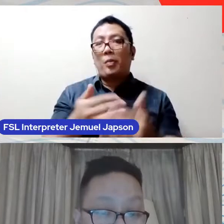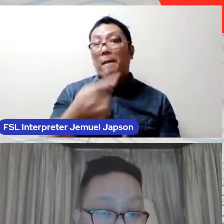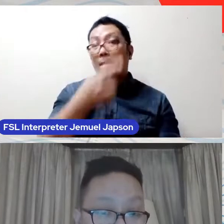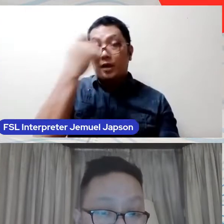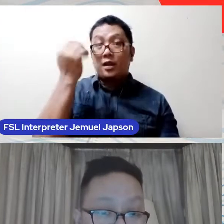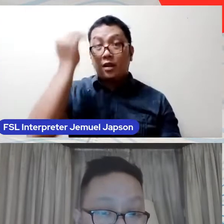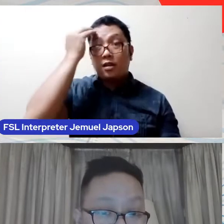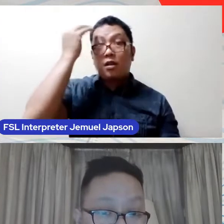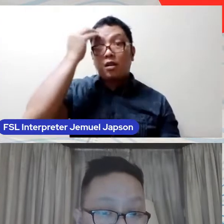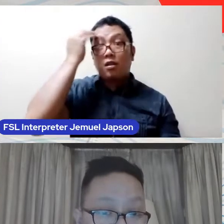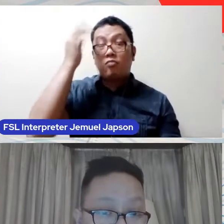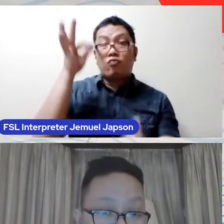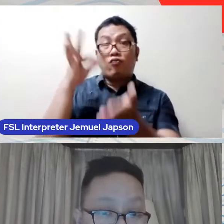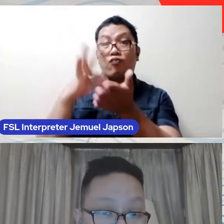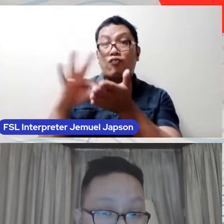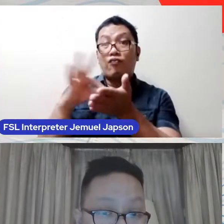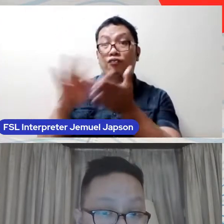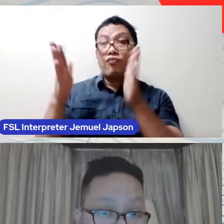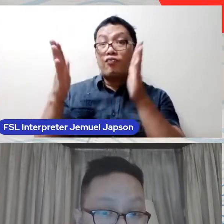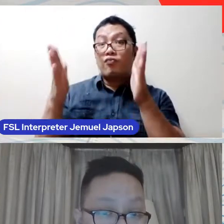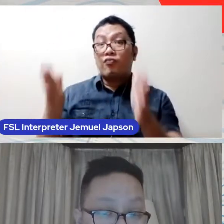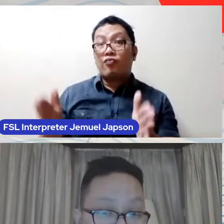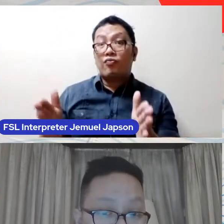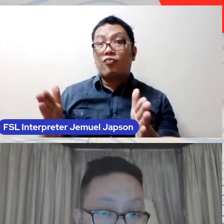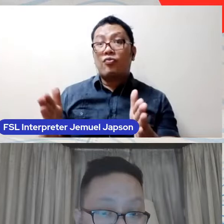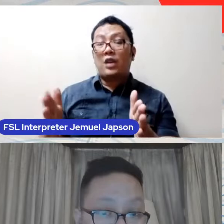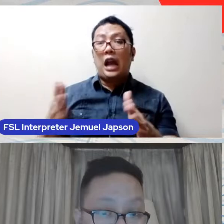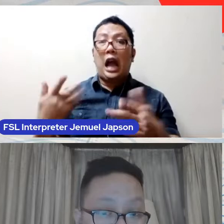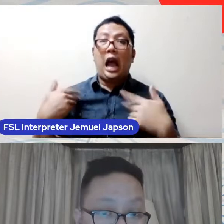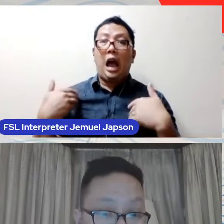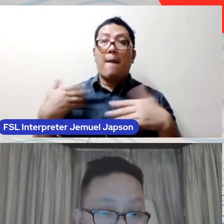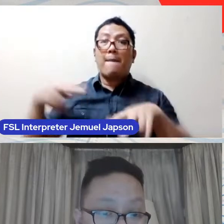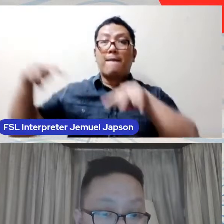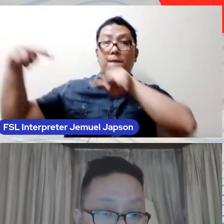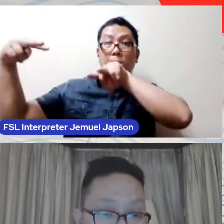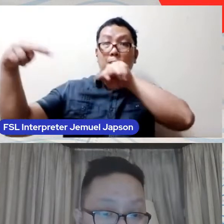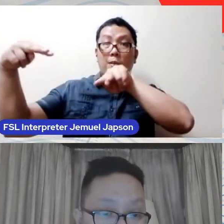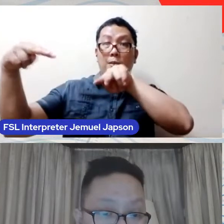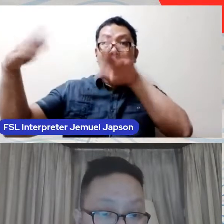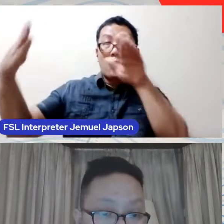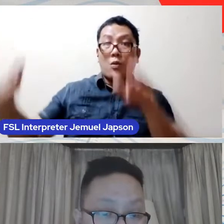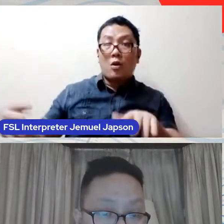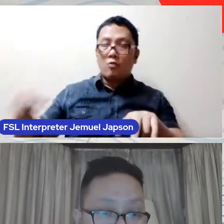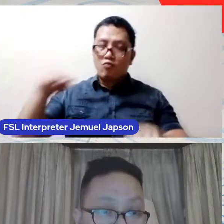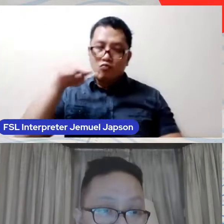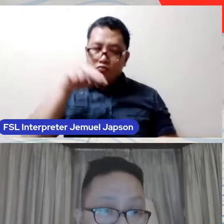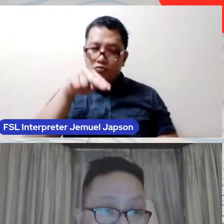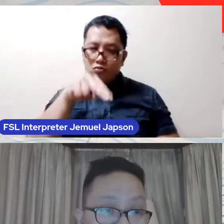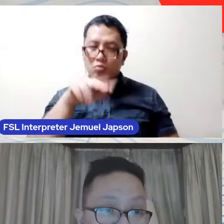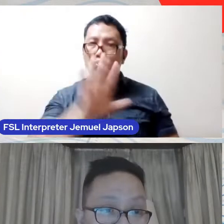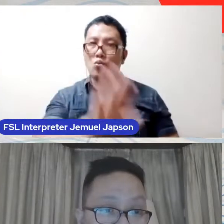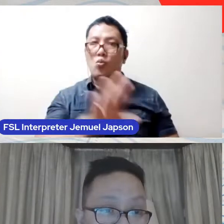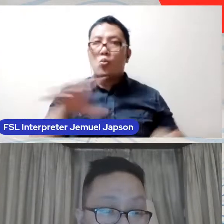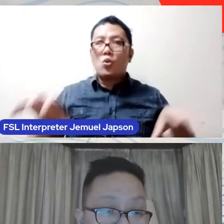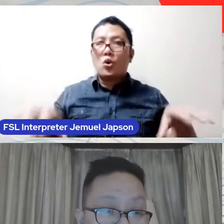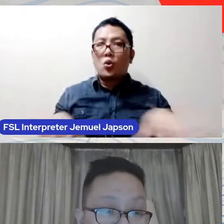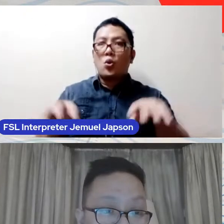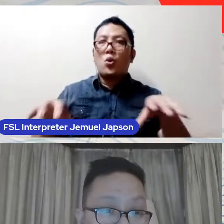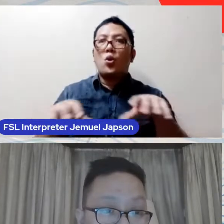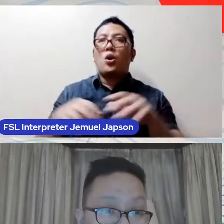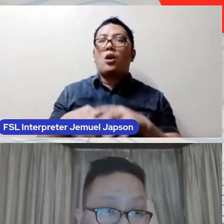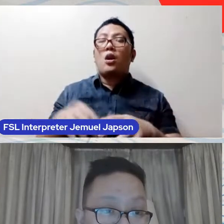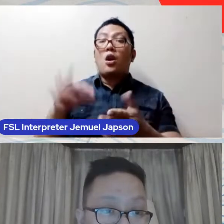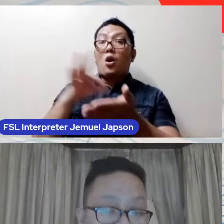ng nag-audit na meron pong nag-oversight at merong tumututok sa kanya sa ginagawa niya, the